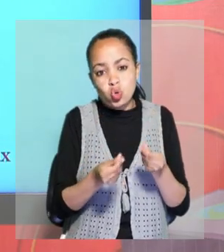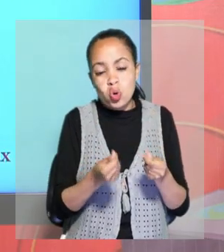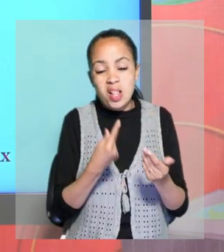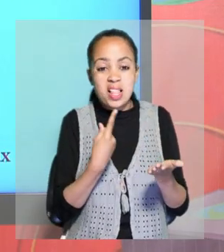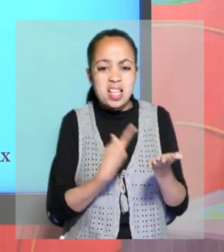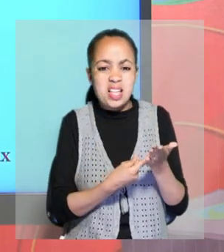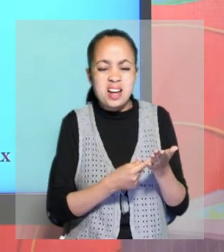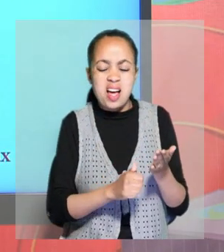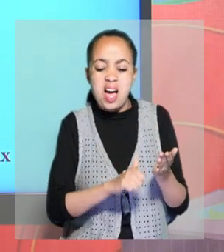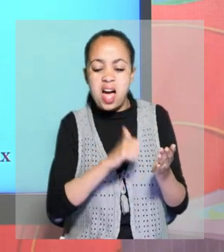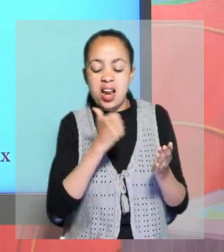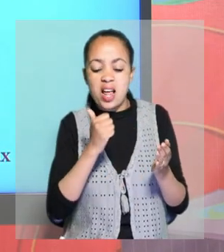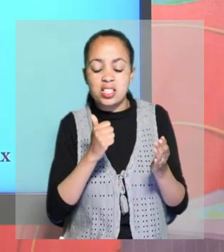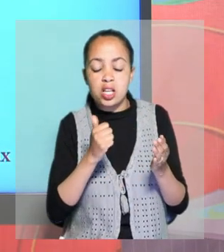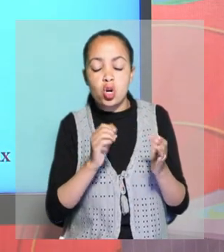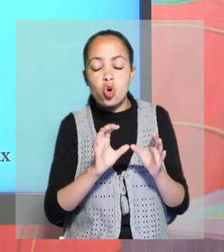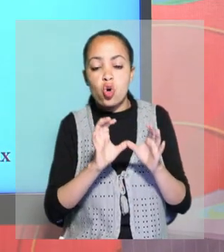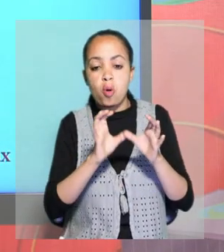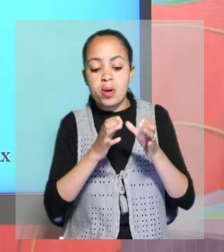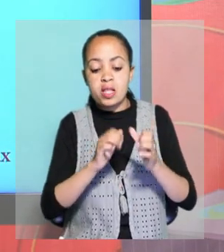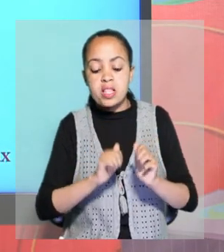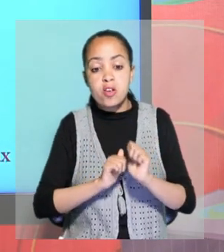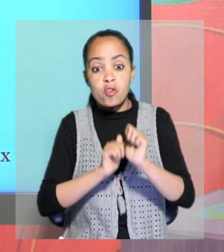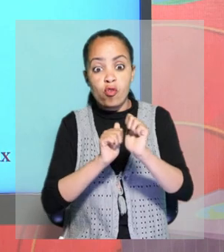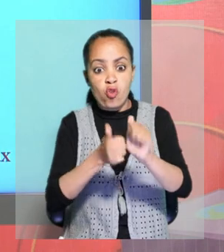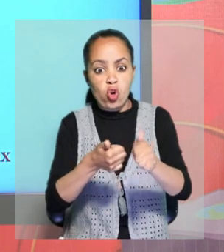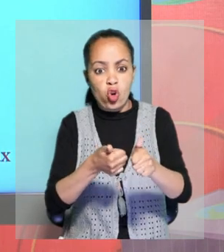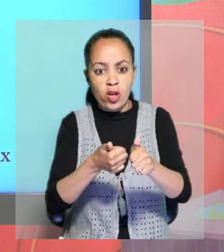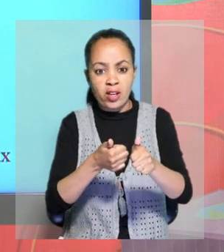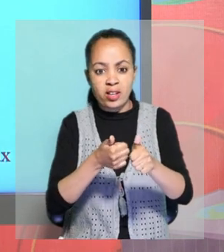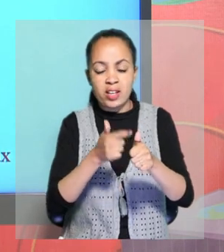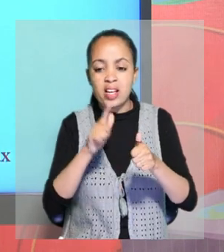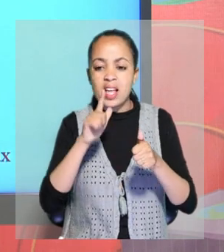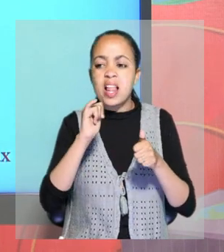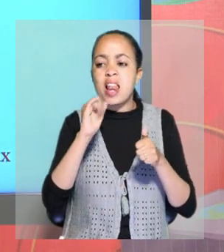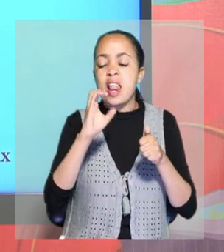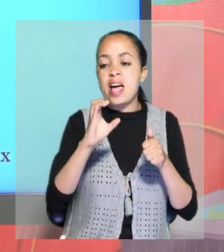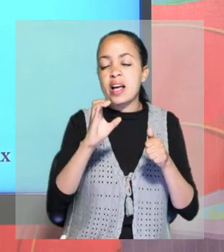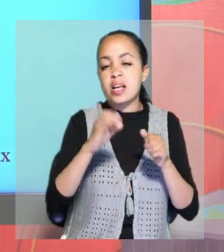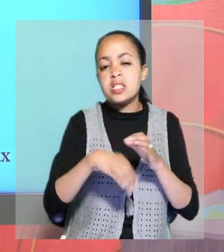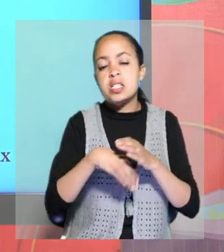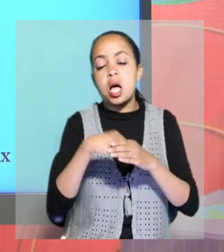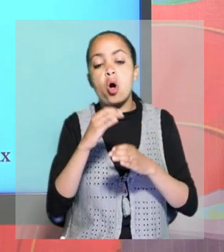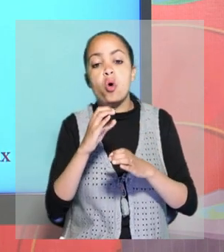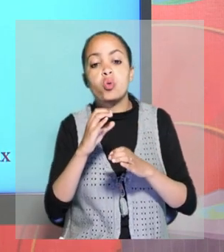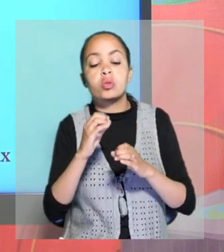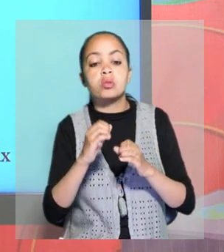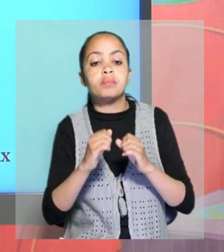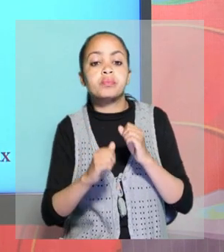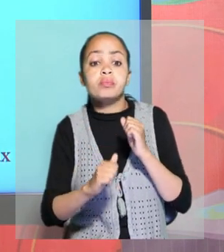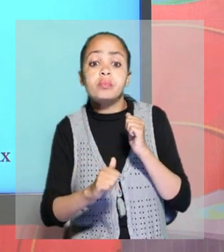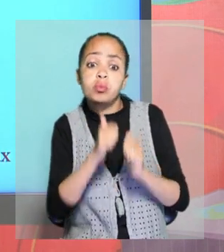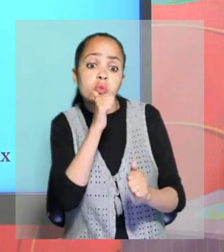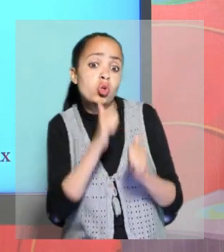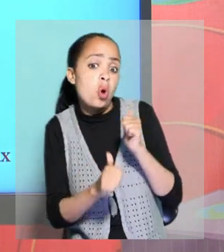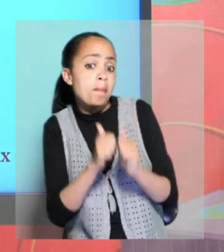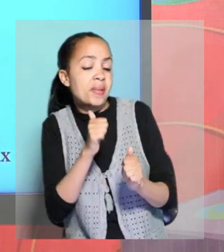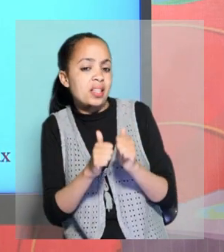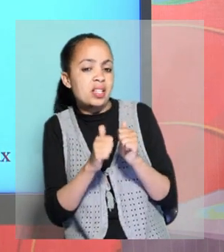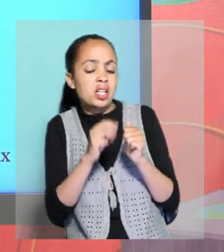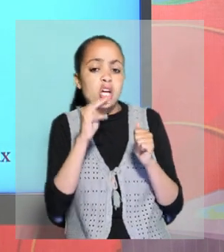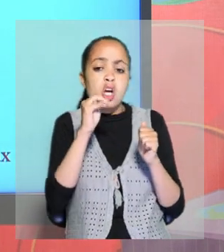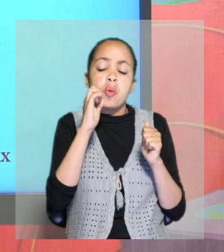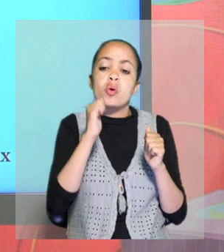Here, another community following the stage, third stage, lichens become outcompeted by moss. When